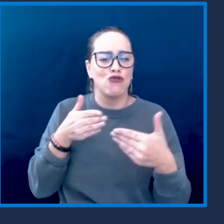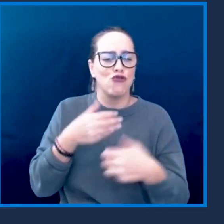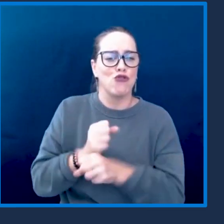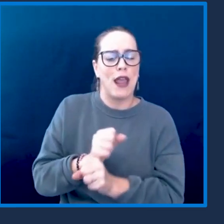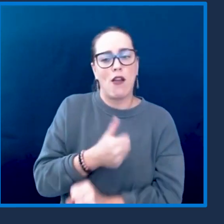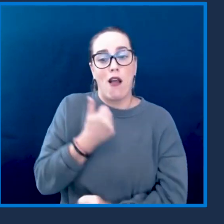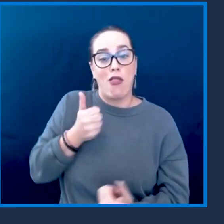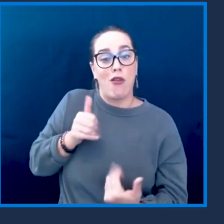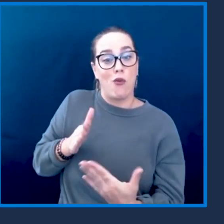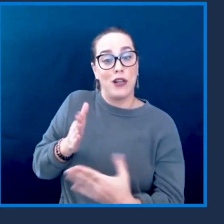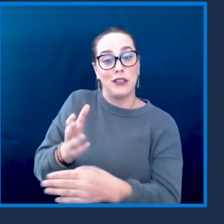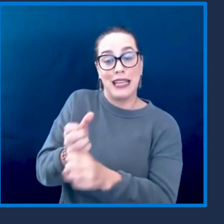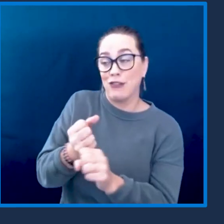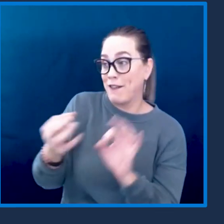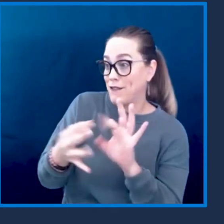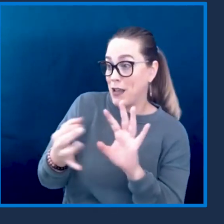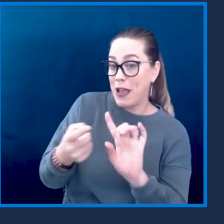feedback.